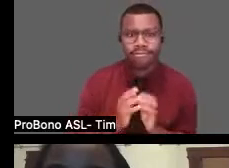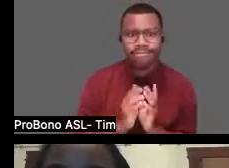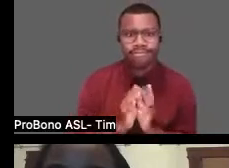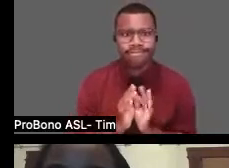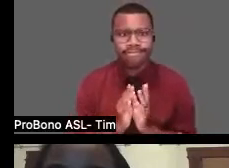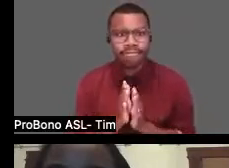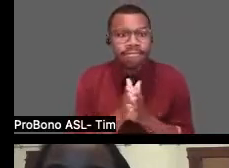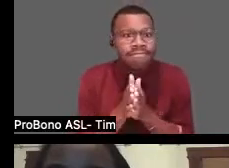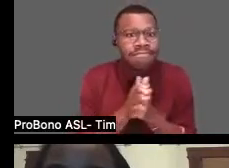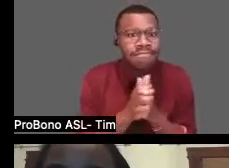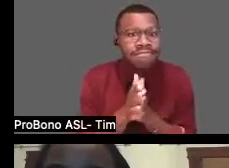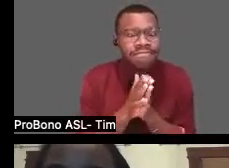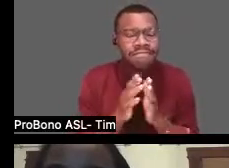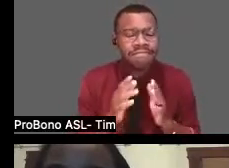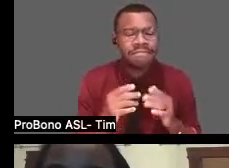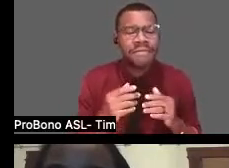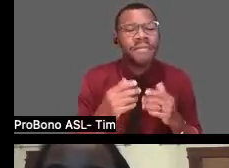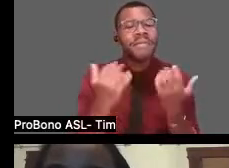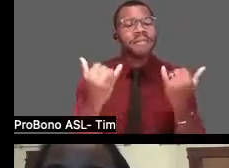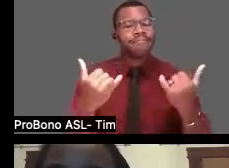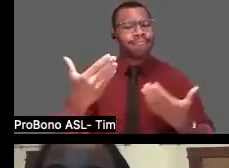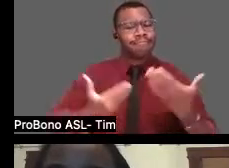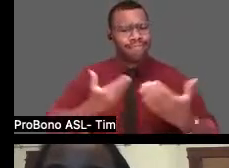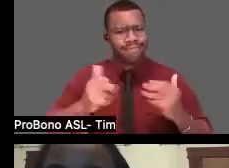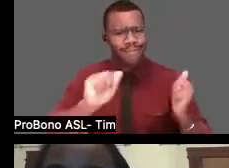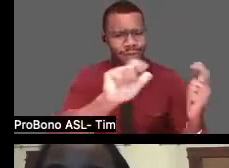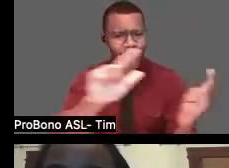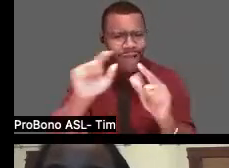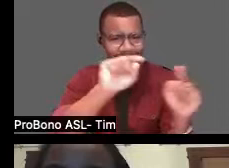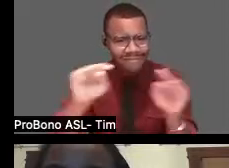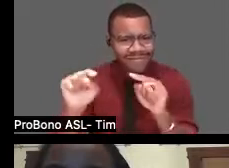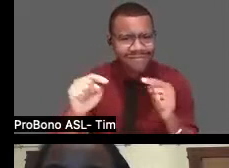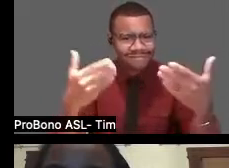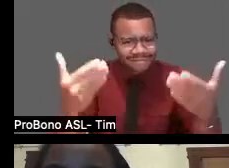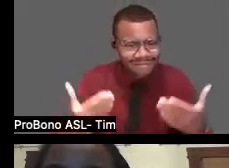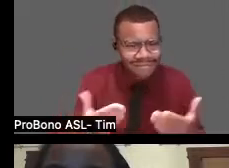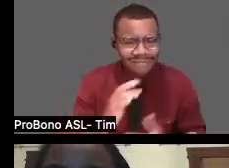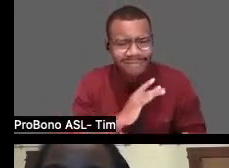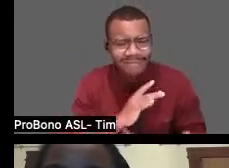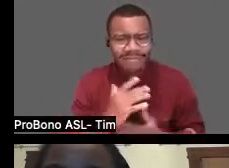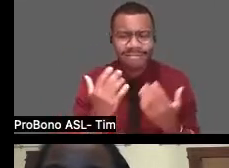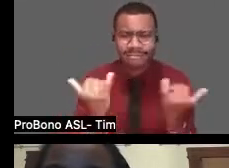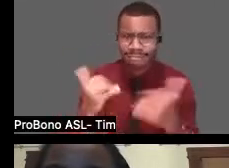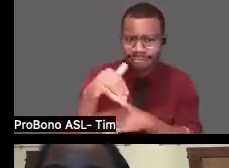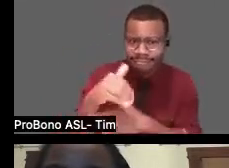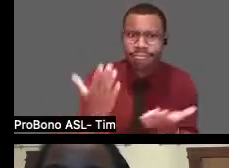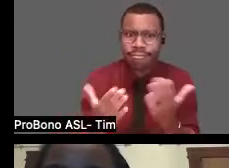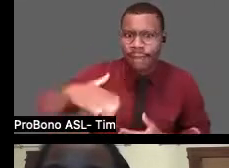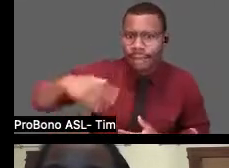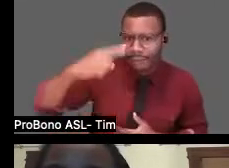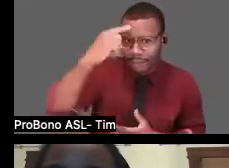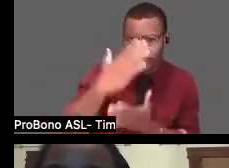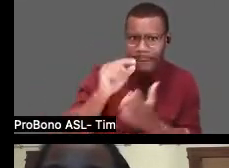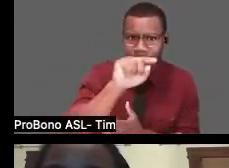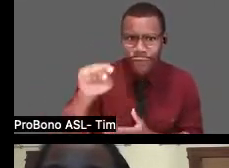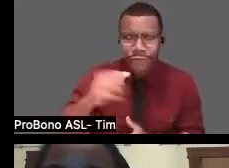So I want to welcome you all here tonight, late night for some of you. My name is Dan Huff, and I'm the Director of Public Programs